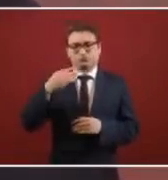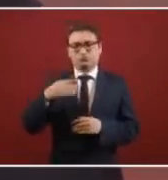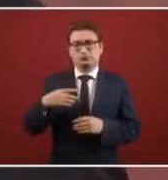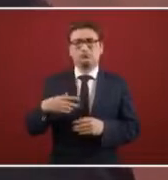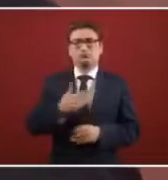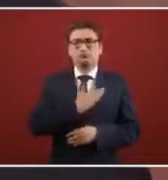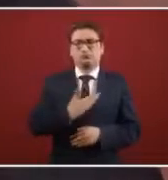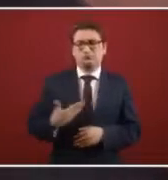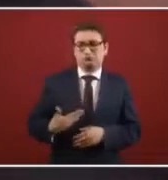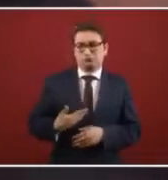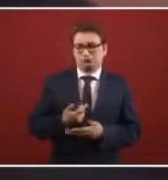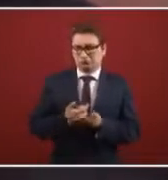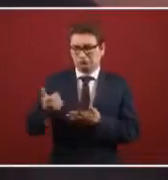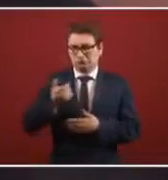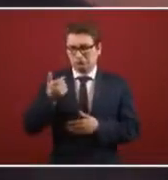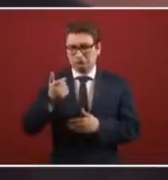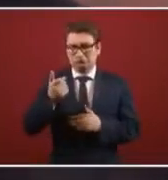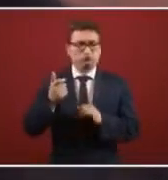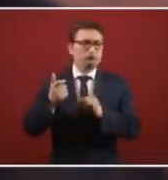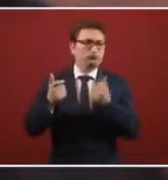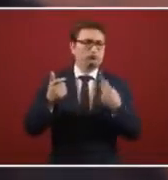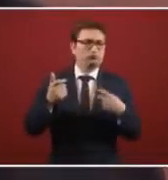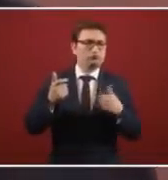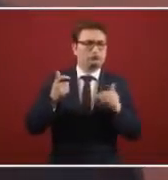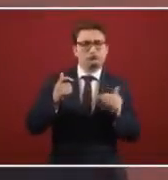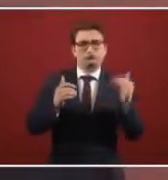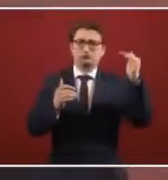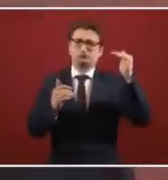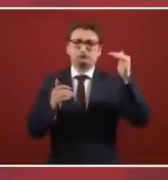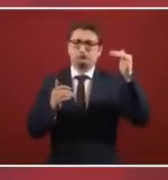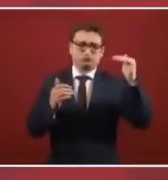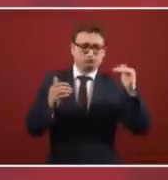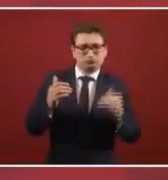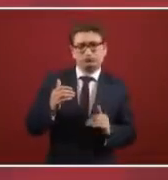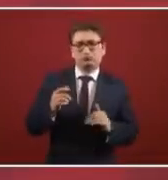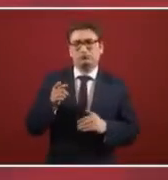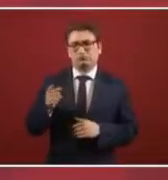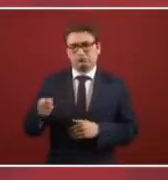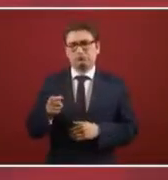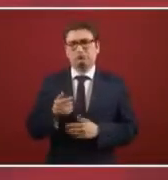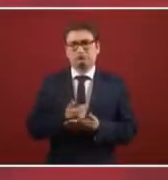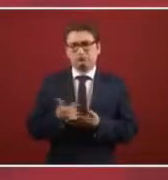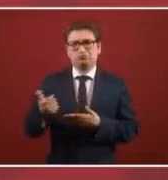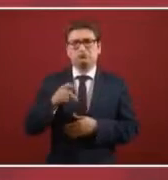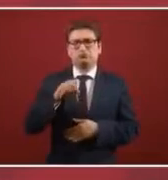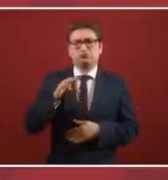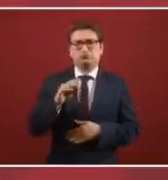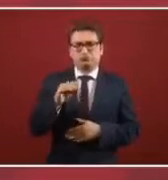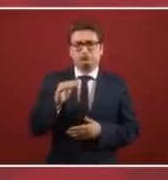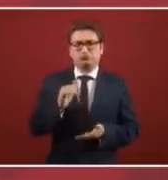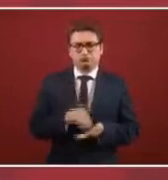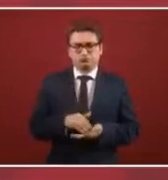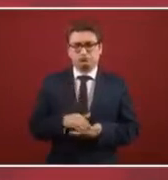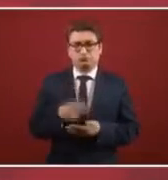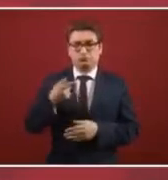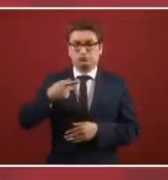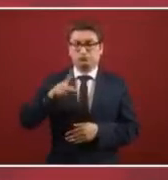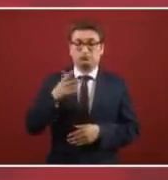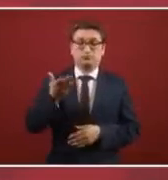nobody partir can del earn presidente, more than the pues el president. sueldo es de 90,000 pesos. Now his salary is 90,000, Pero eran